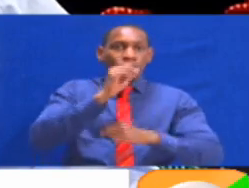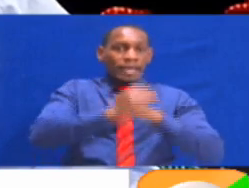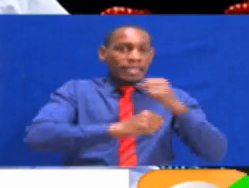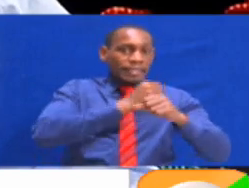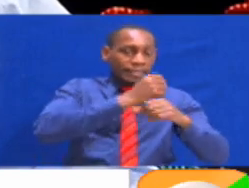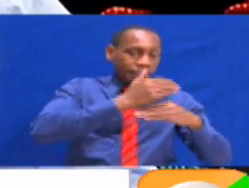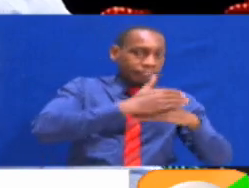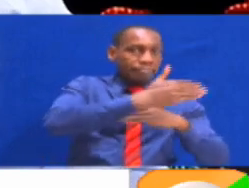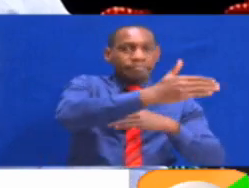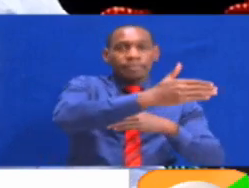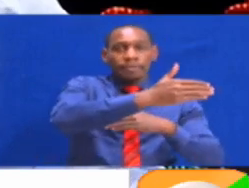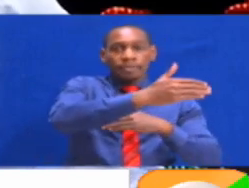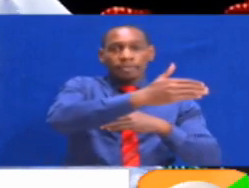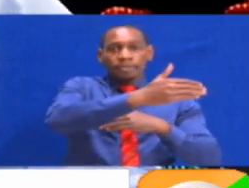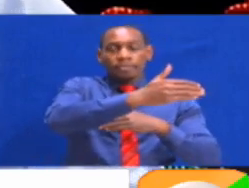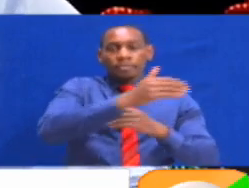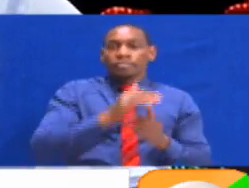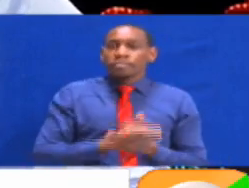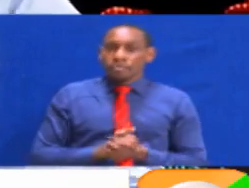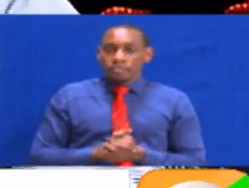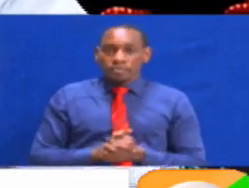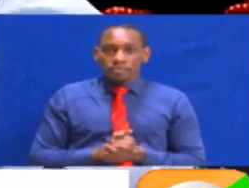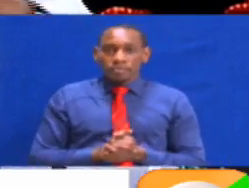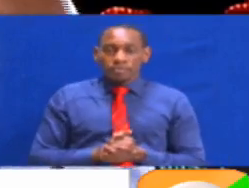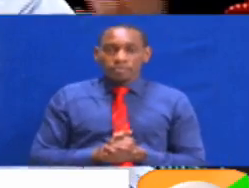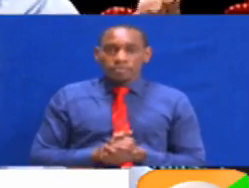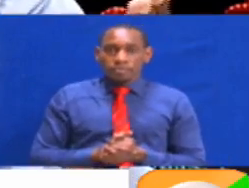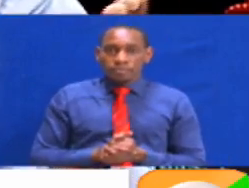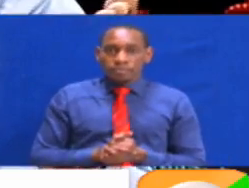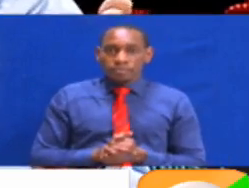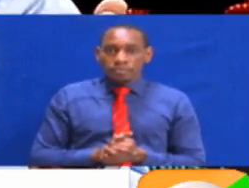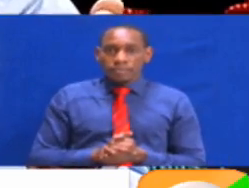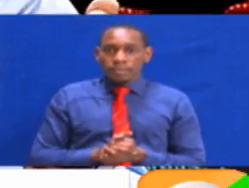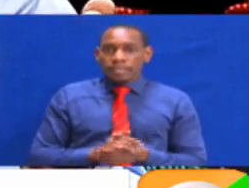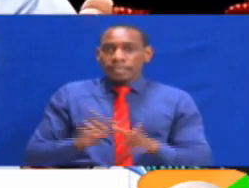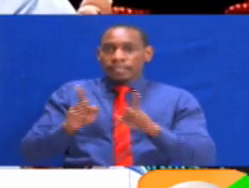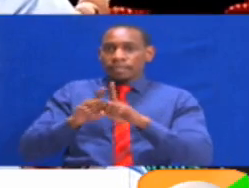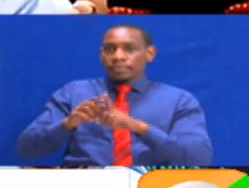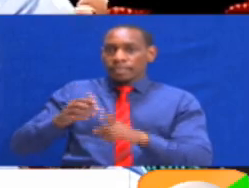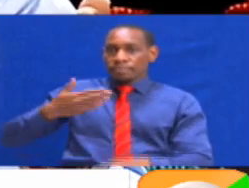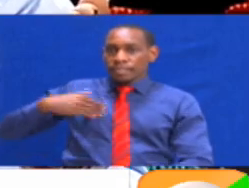next, for the rest of the year. Spanish flu in